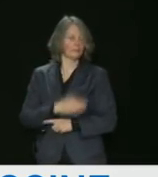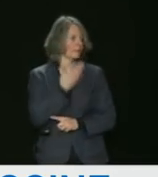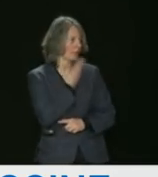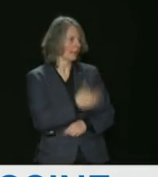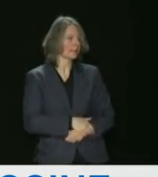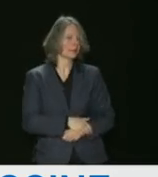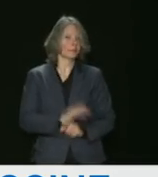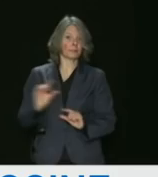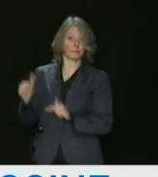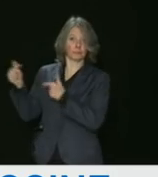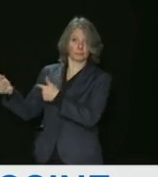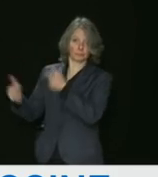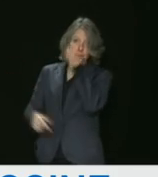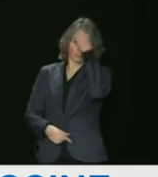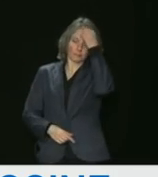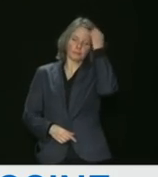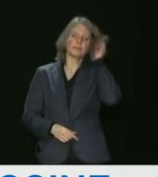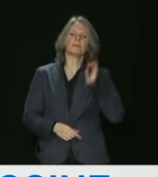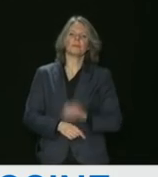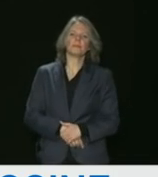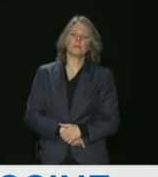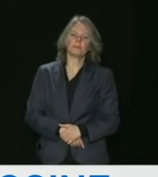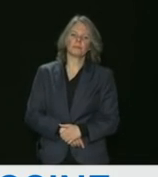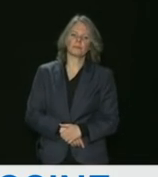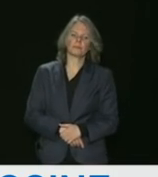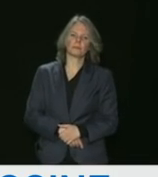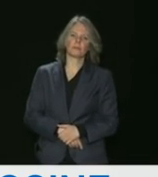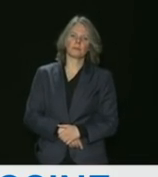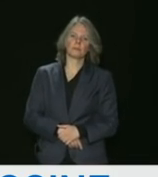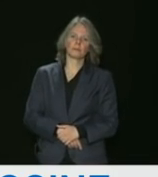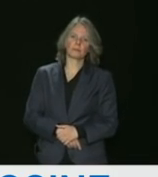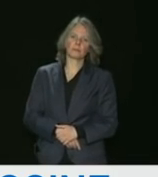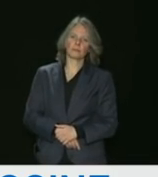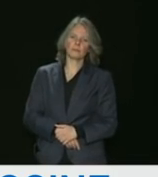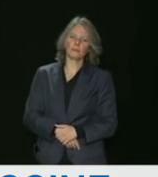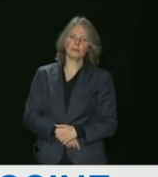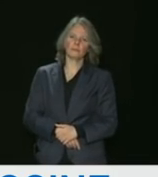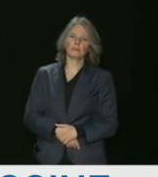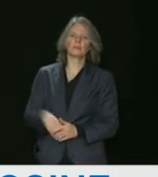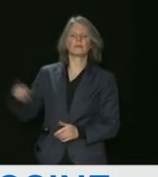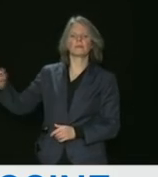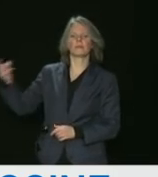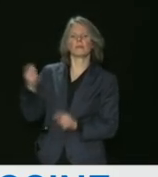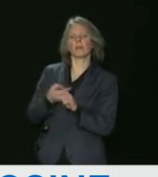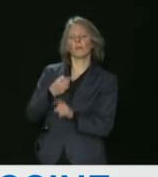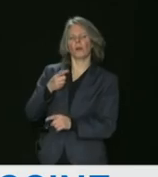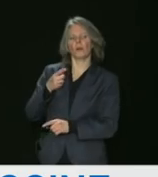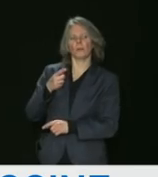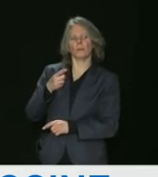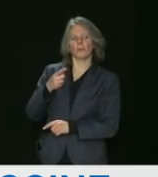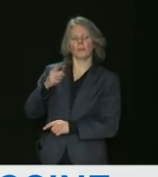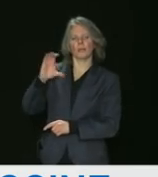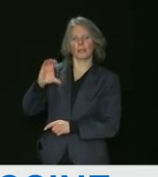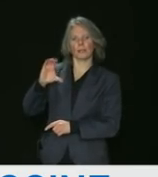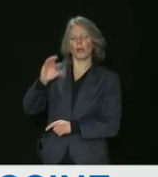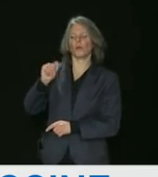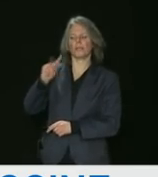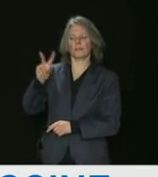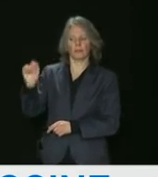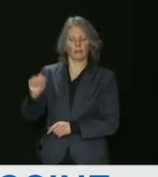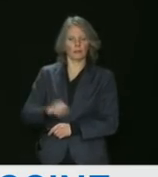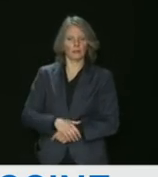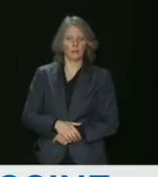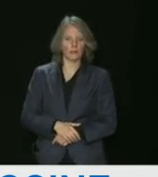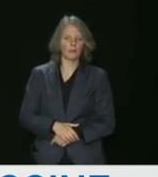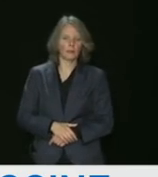question. Thank you. Merci. La prochaine question, our next question, Raymond Filion, TVA. Raymond